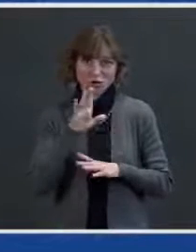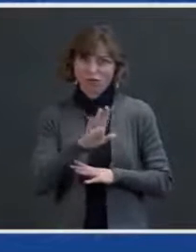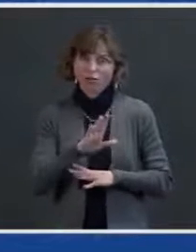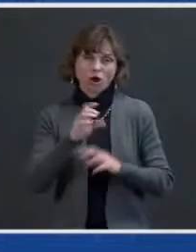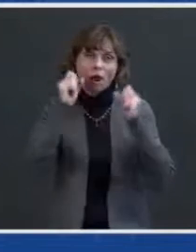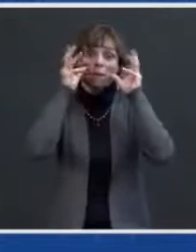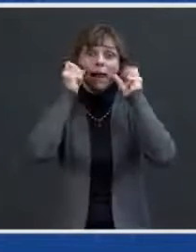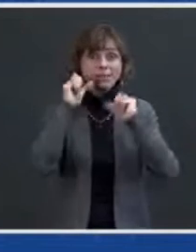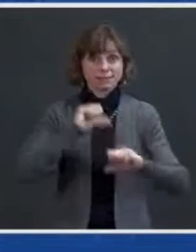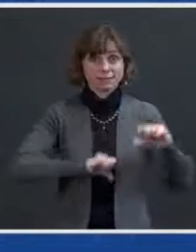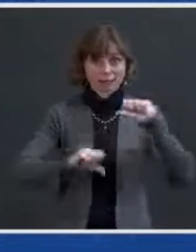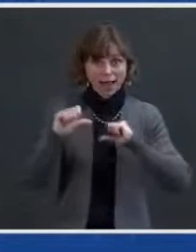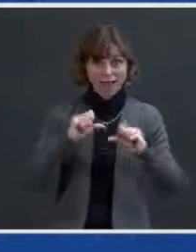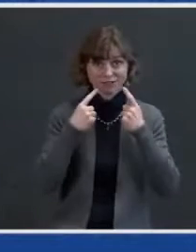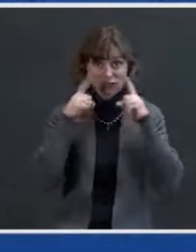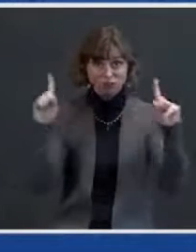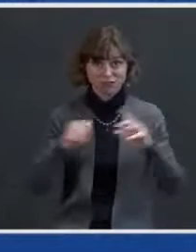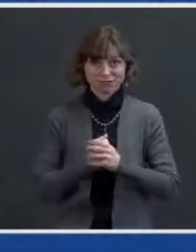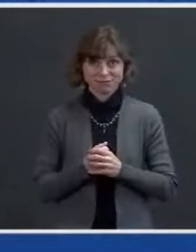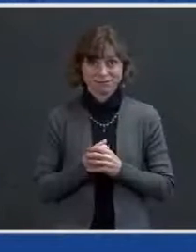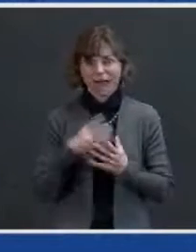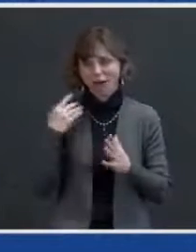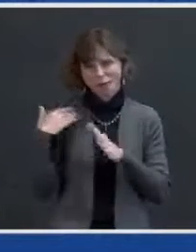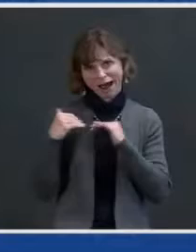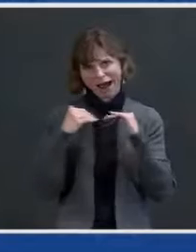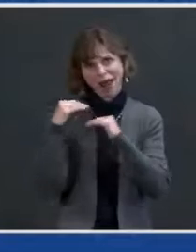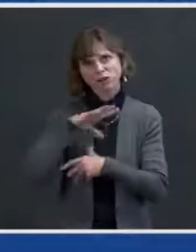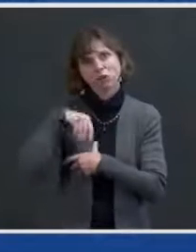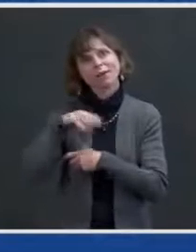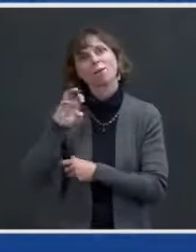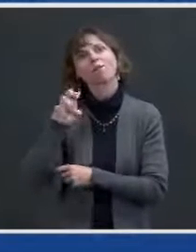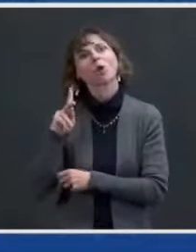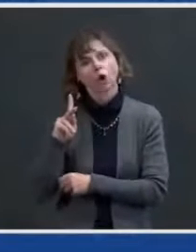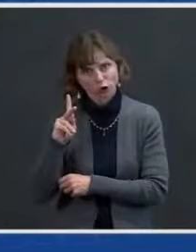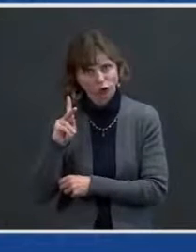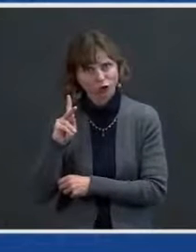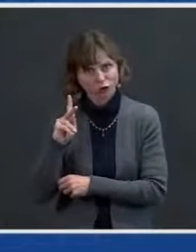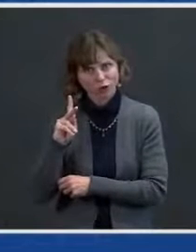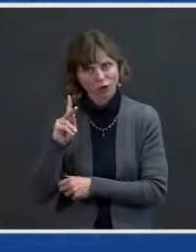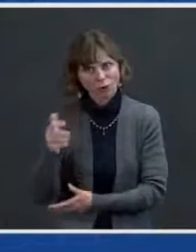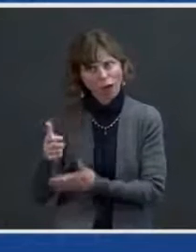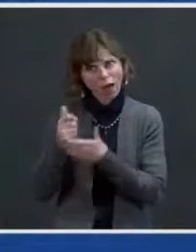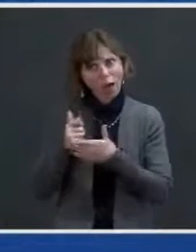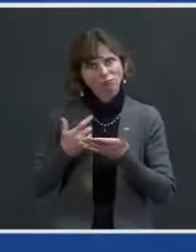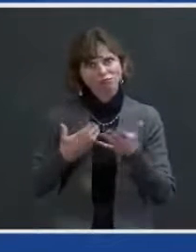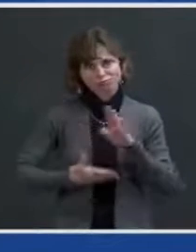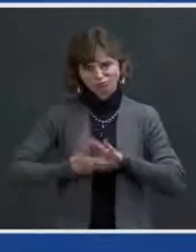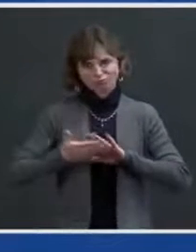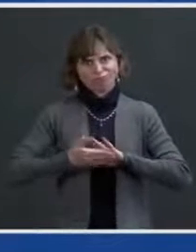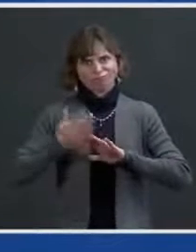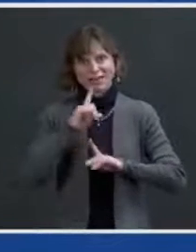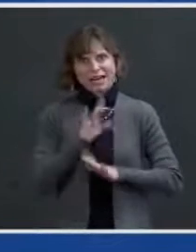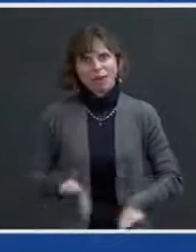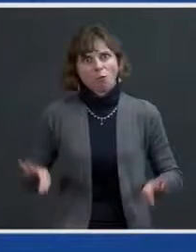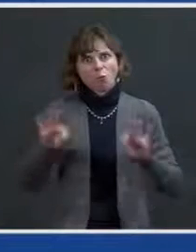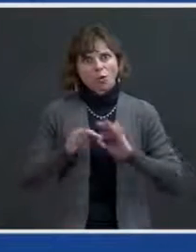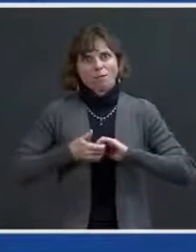scientific achievements, and my colleagues within Merck for helping to facilitate this important